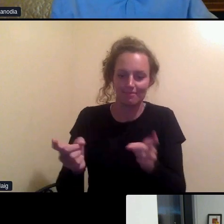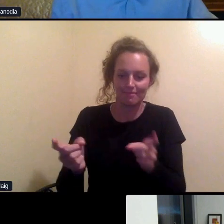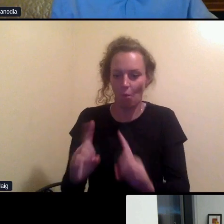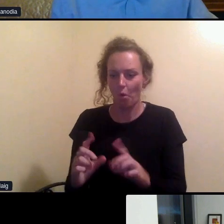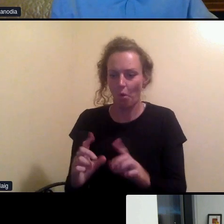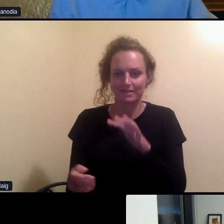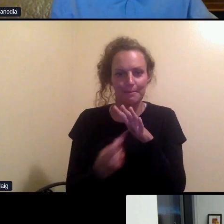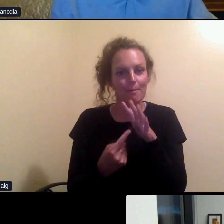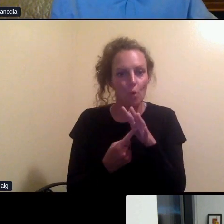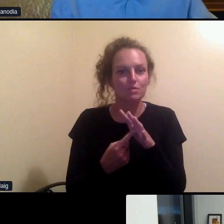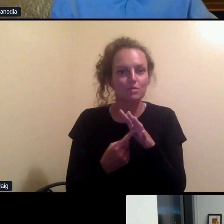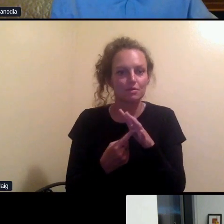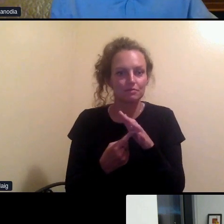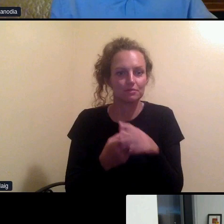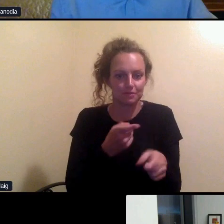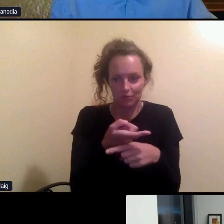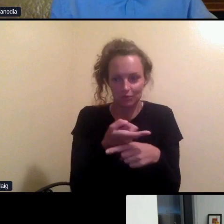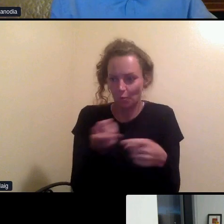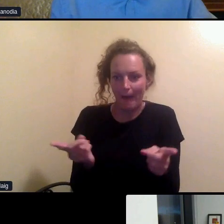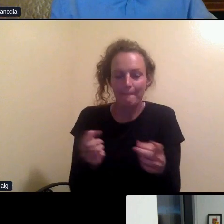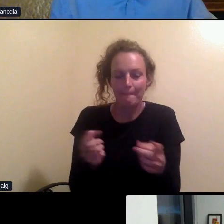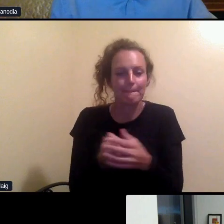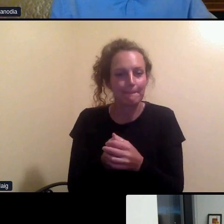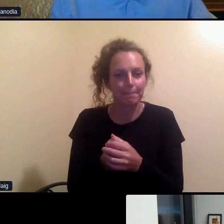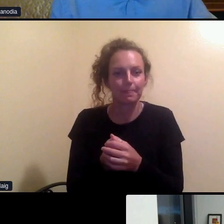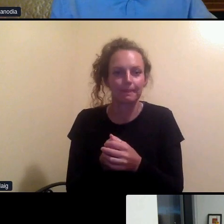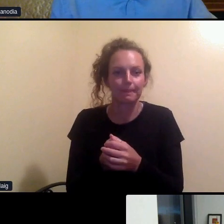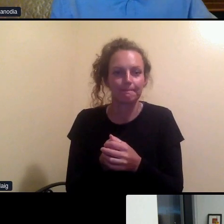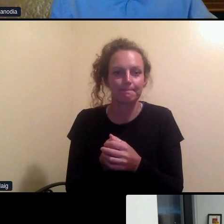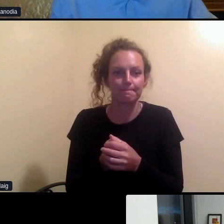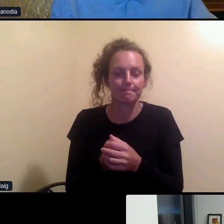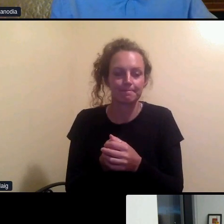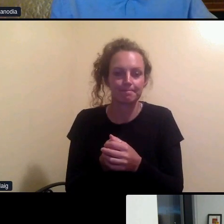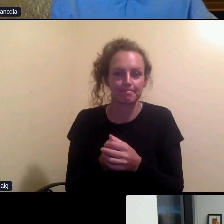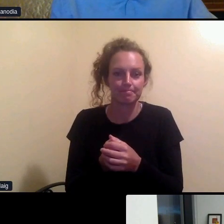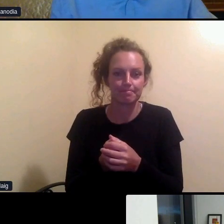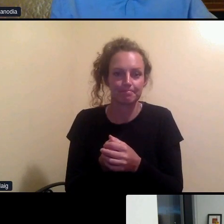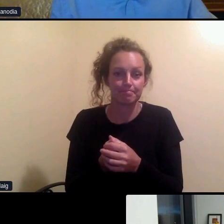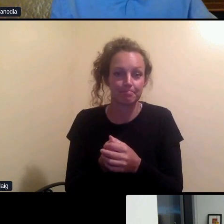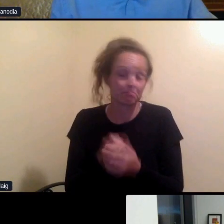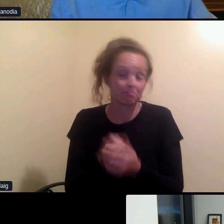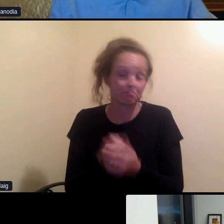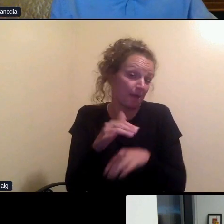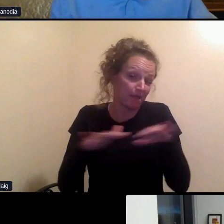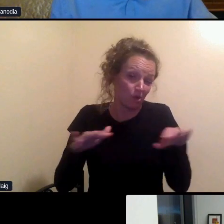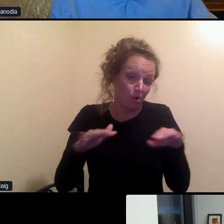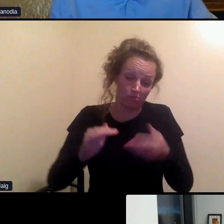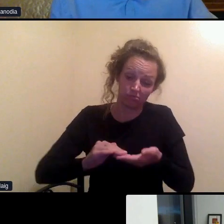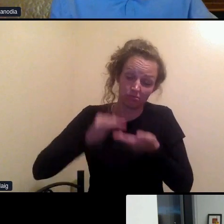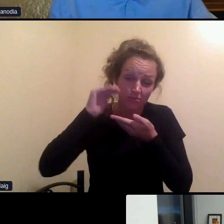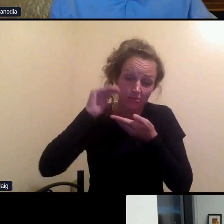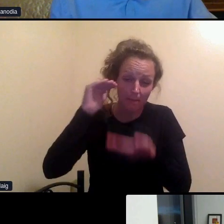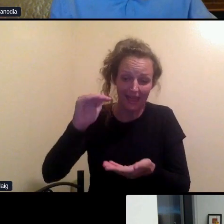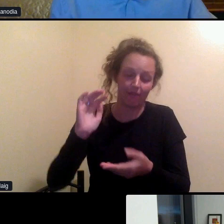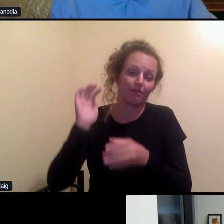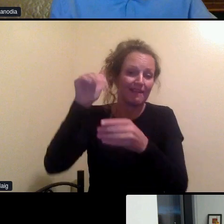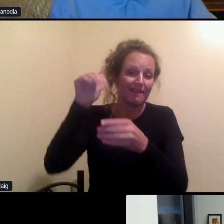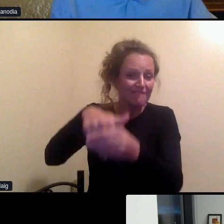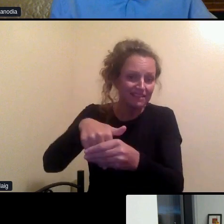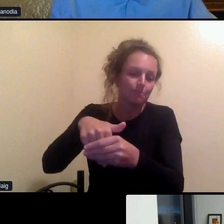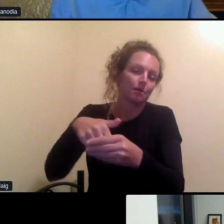in line. And I think, as Lucy said, it might not even be a massive investment, you know, but just for people to know